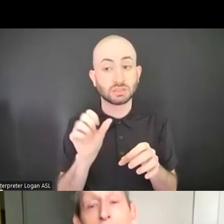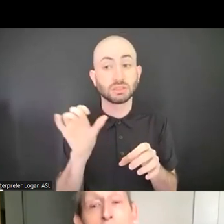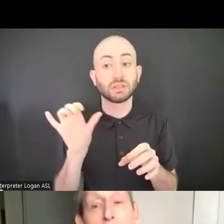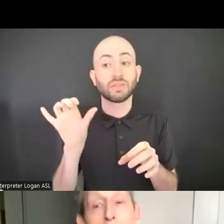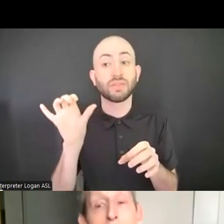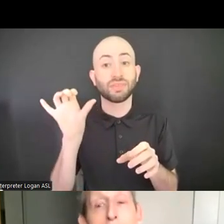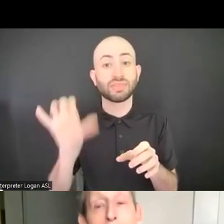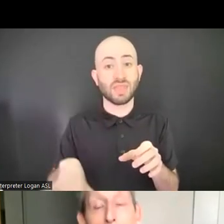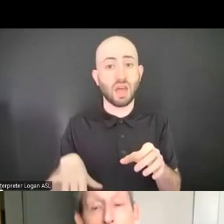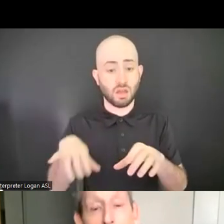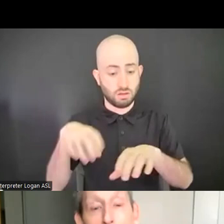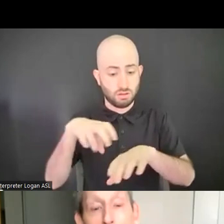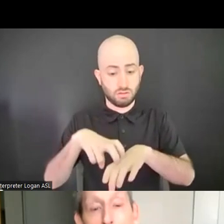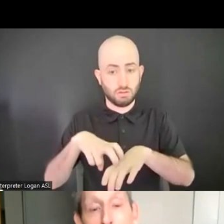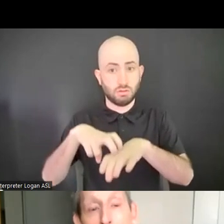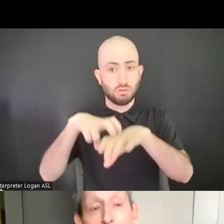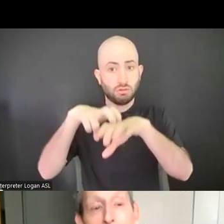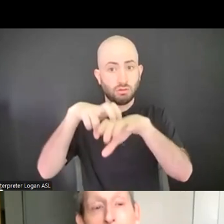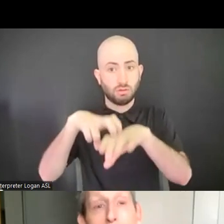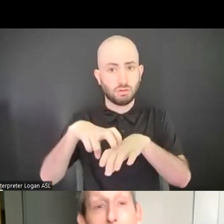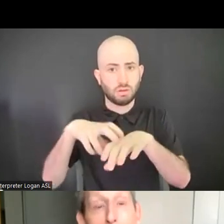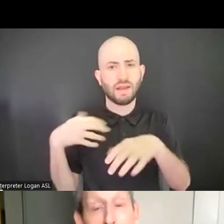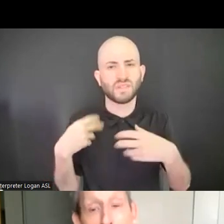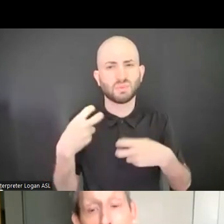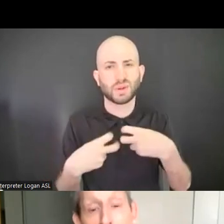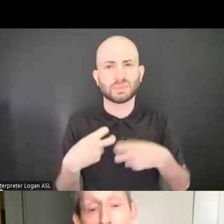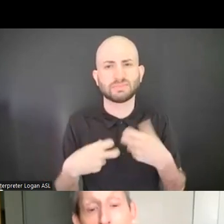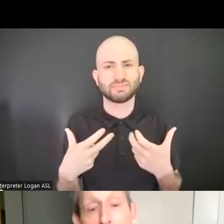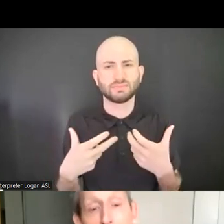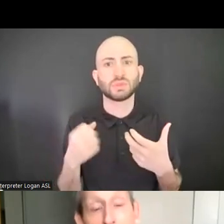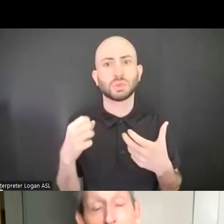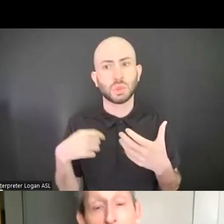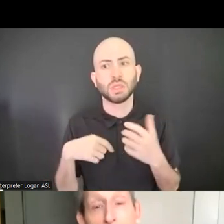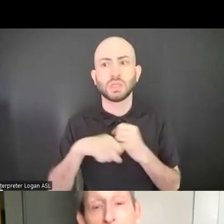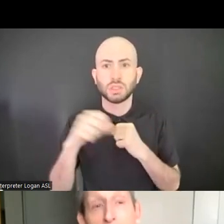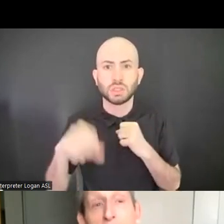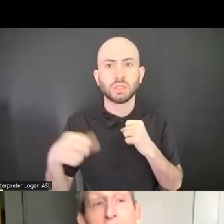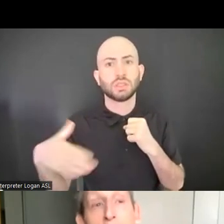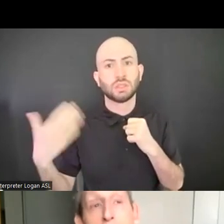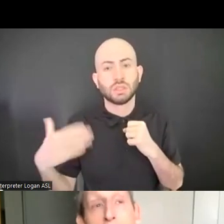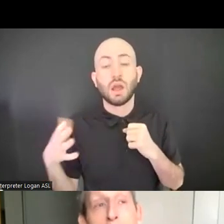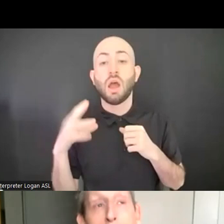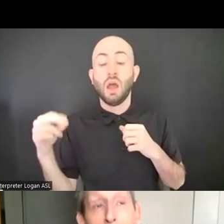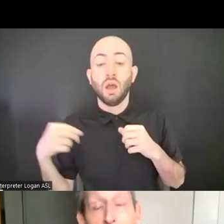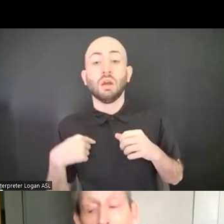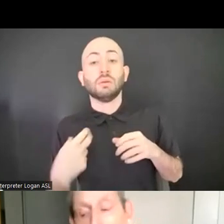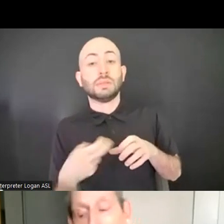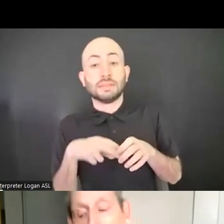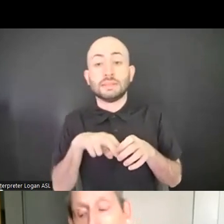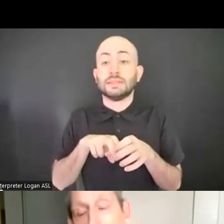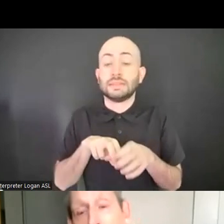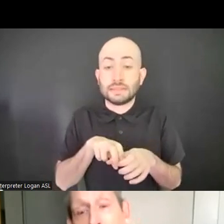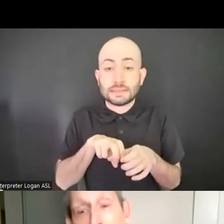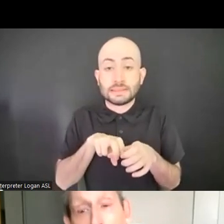so it took quite a while once i got in the bus and positioned myself one of two